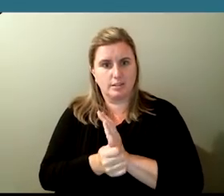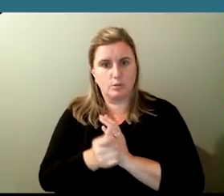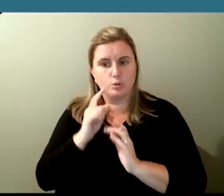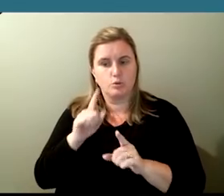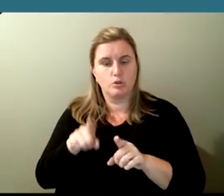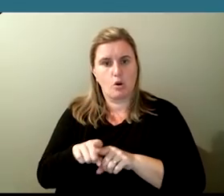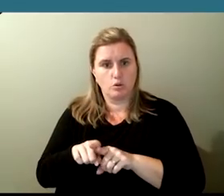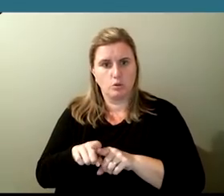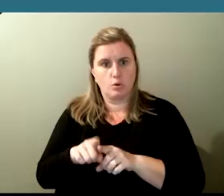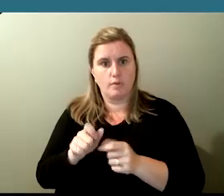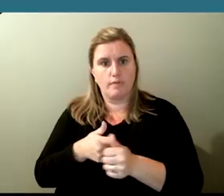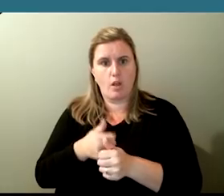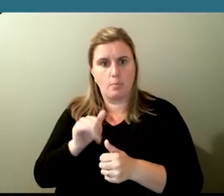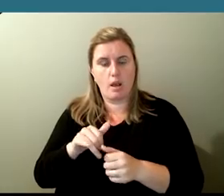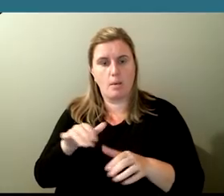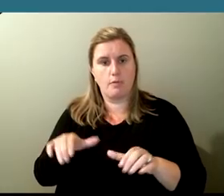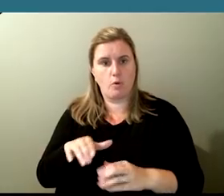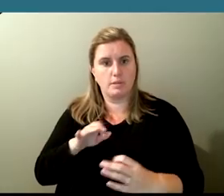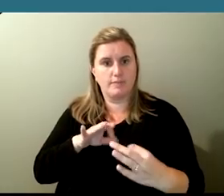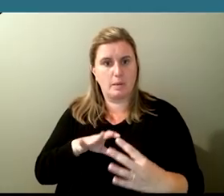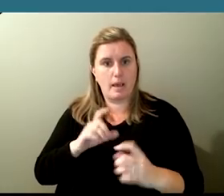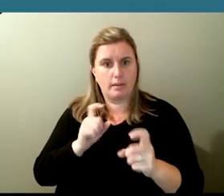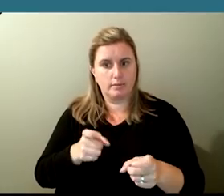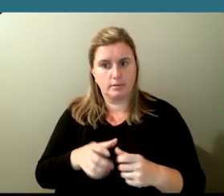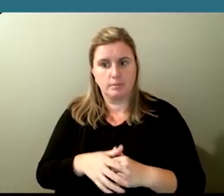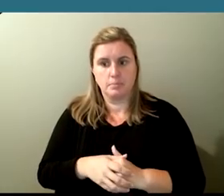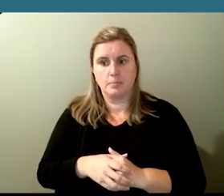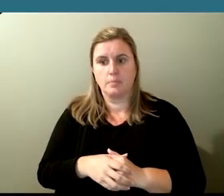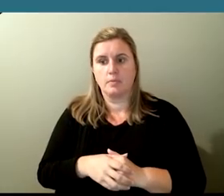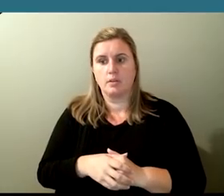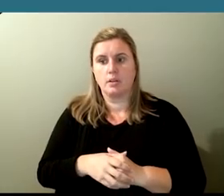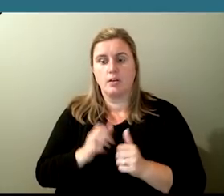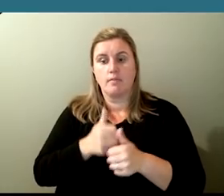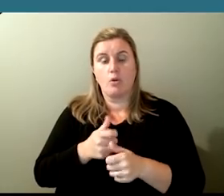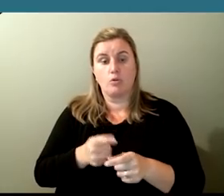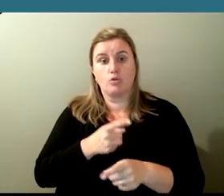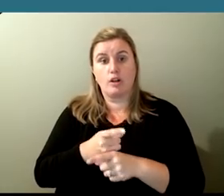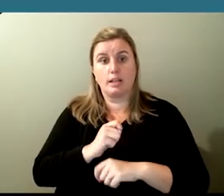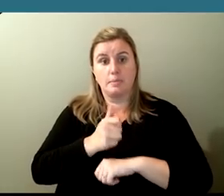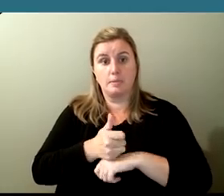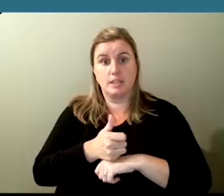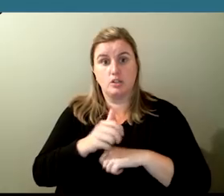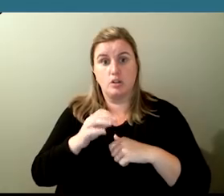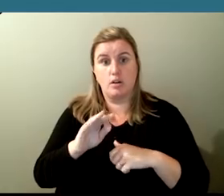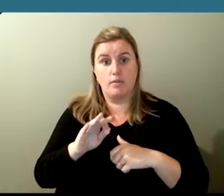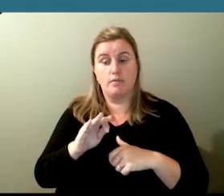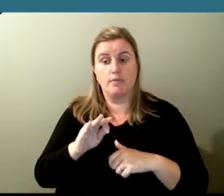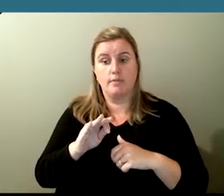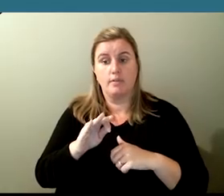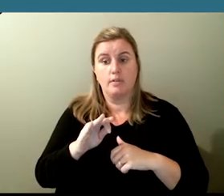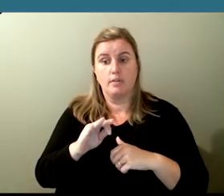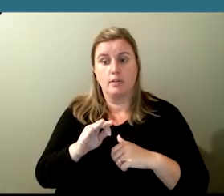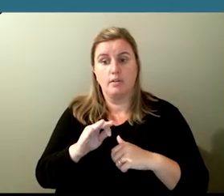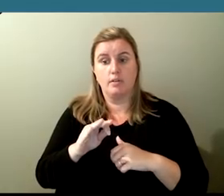also followed by performance feedback. And following correct implementation of